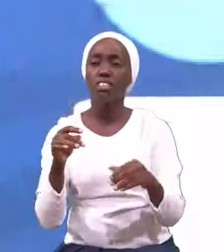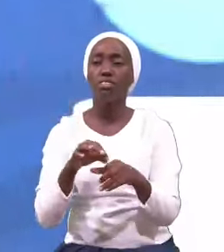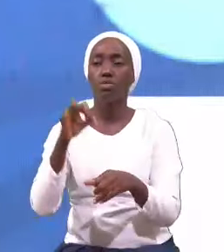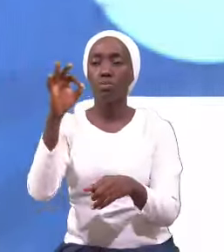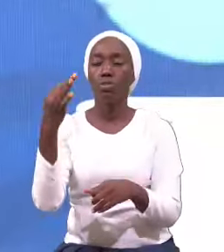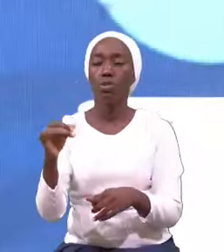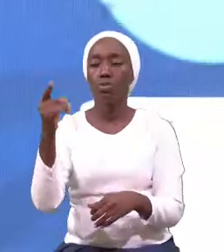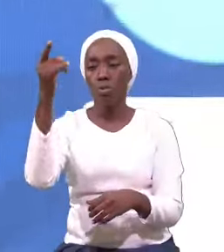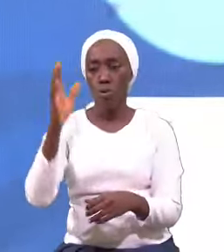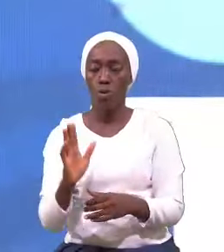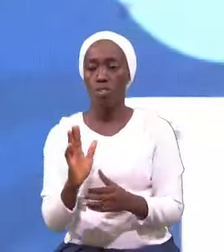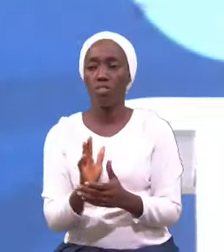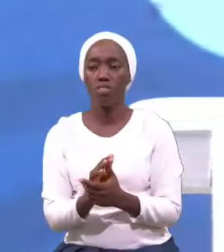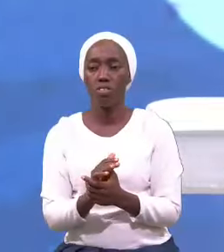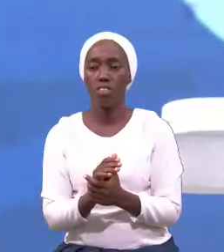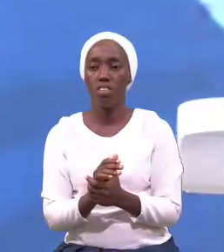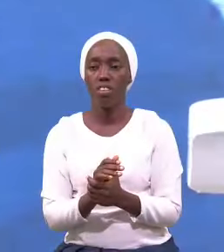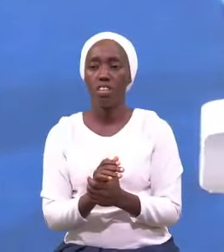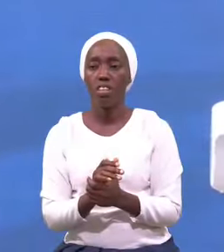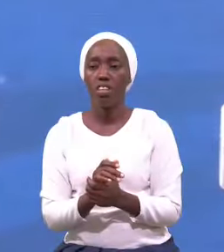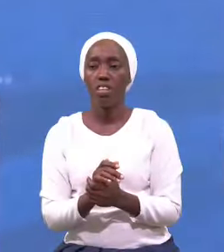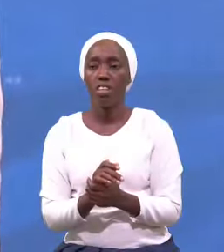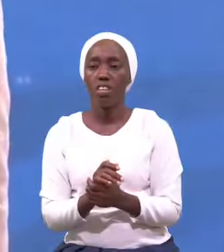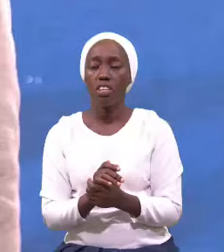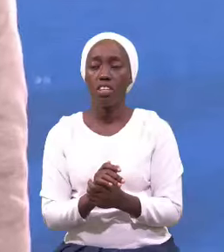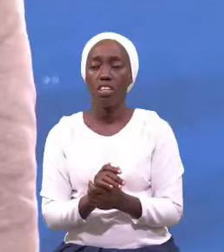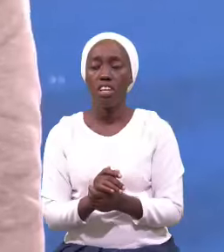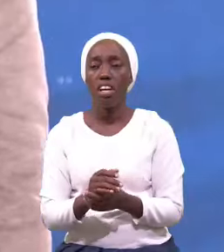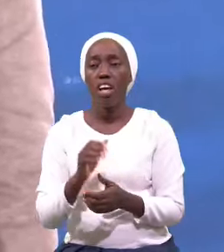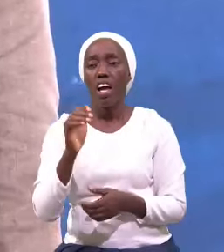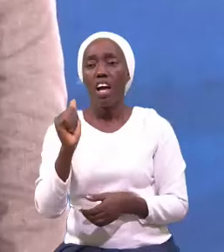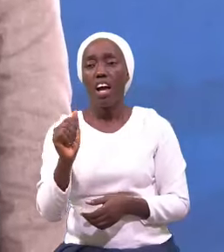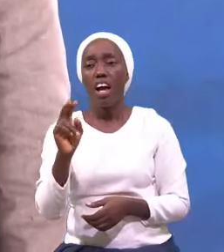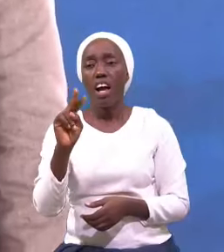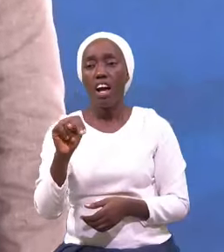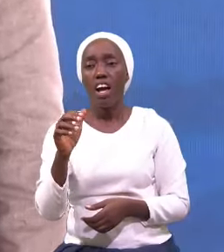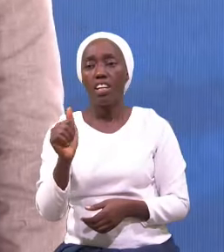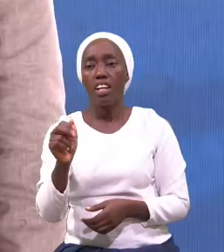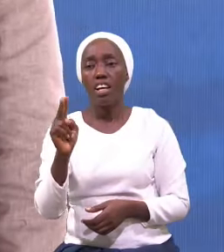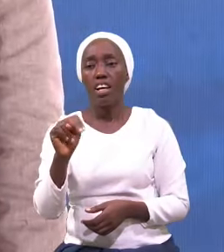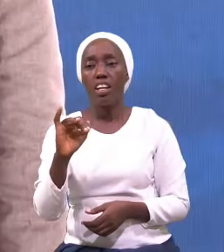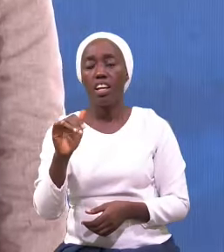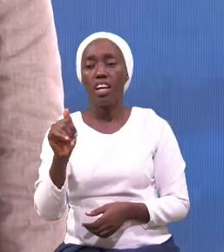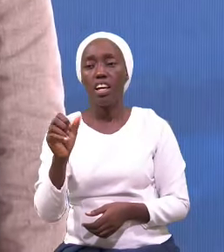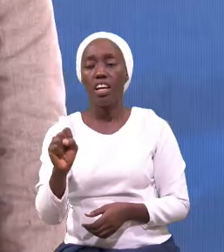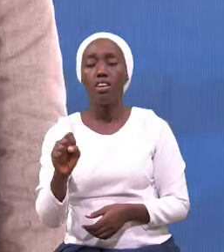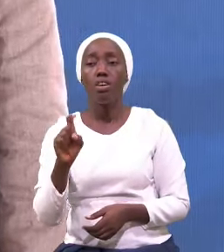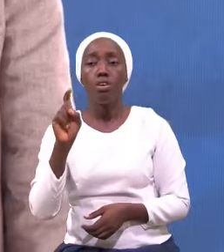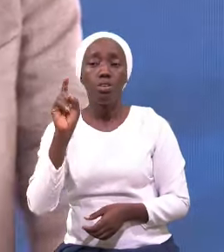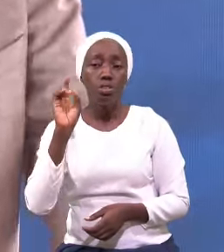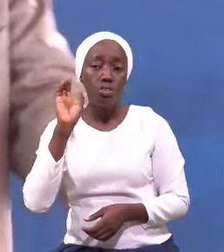My point is, Ananias should not have died on that day.